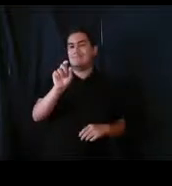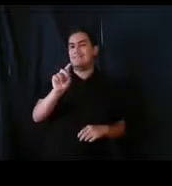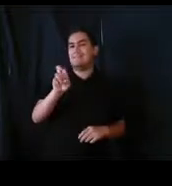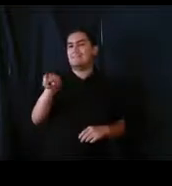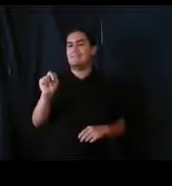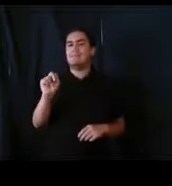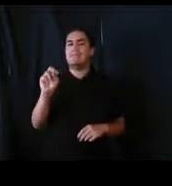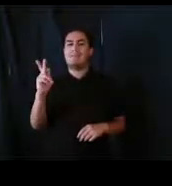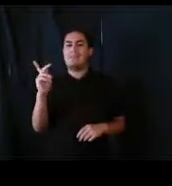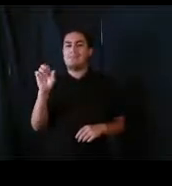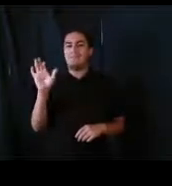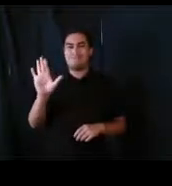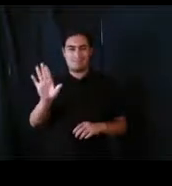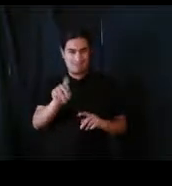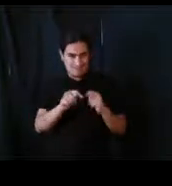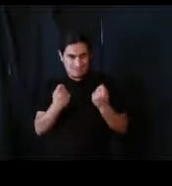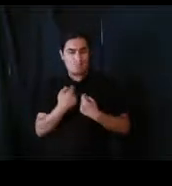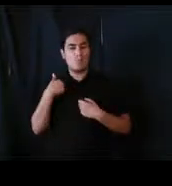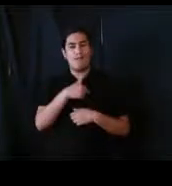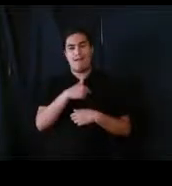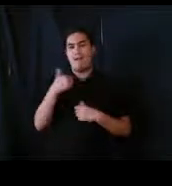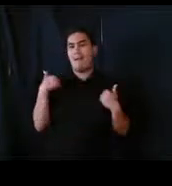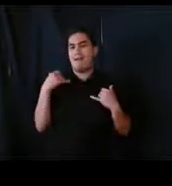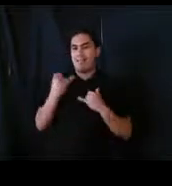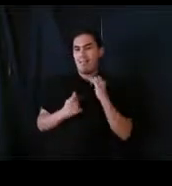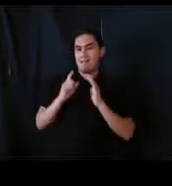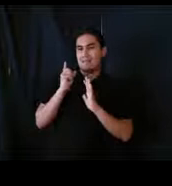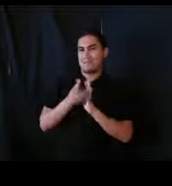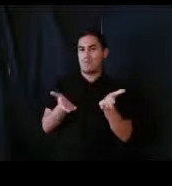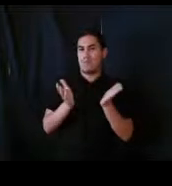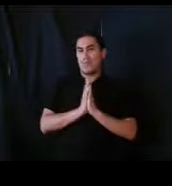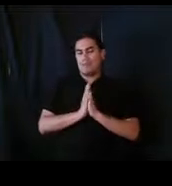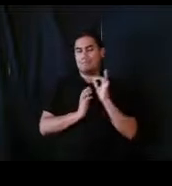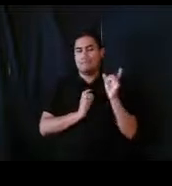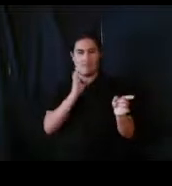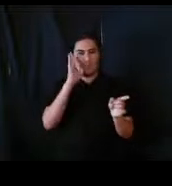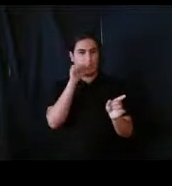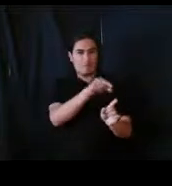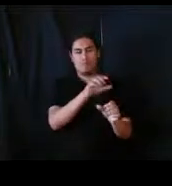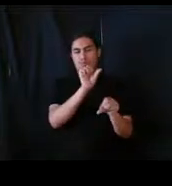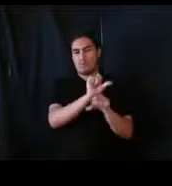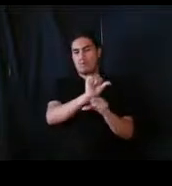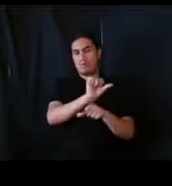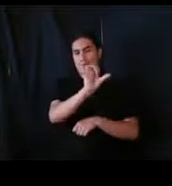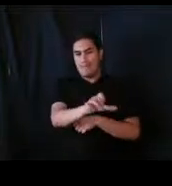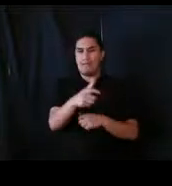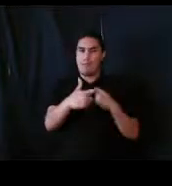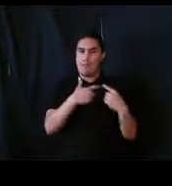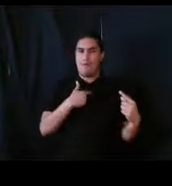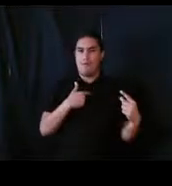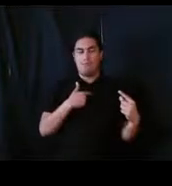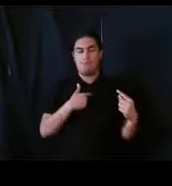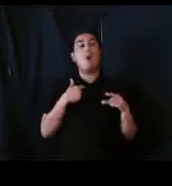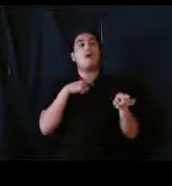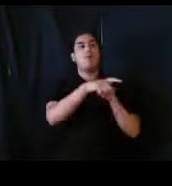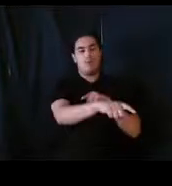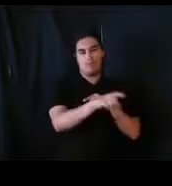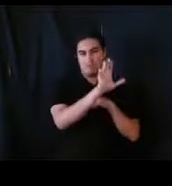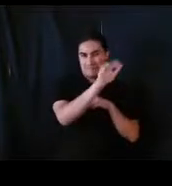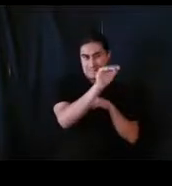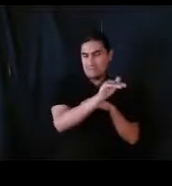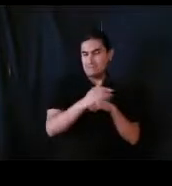we had some last minute requests and uh and i know he was working on it and you know he got a call from me he's like vince wait you're not supposed to call